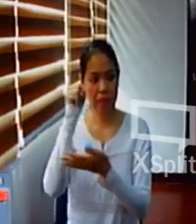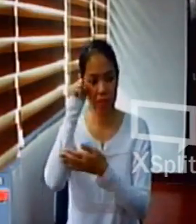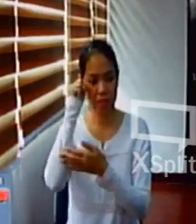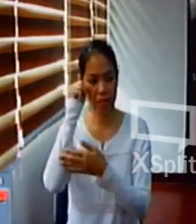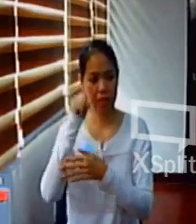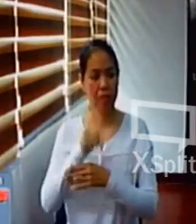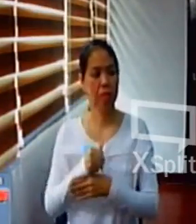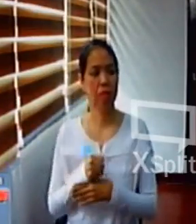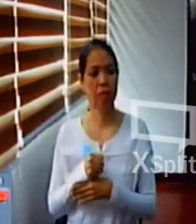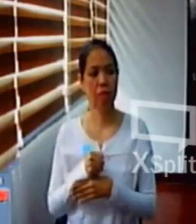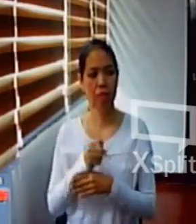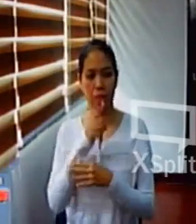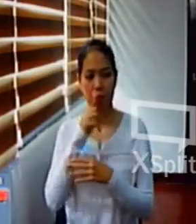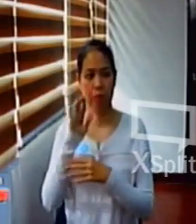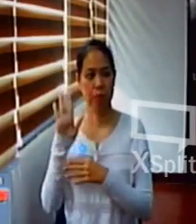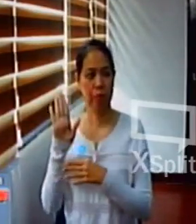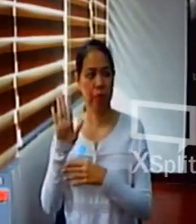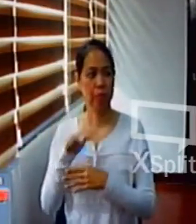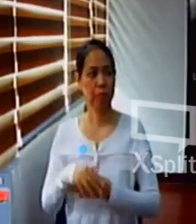sworn.